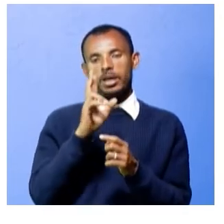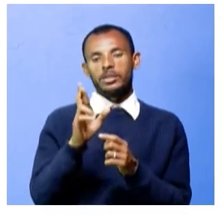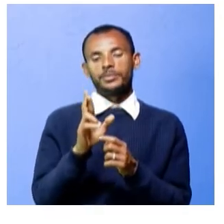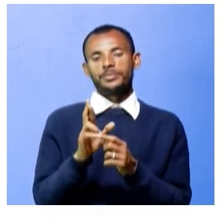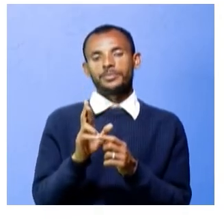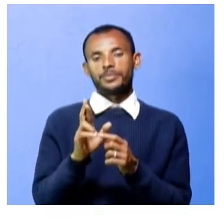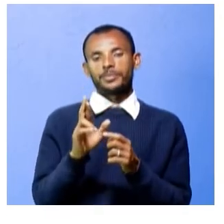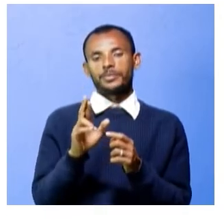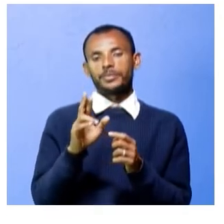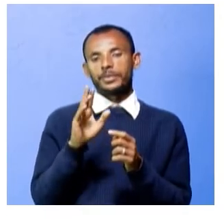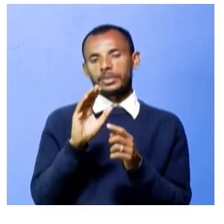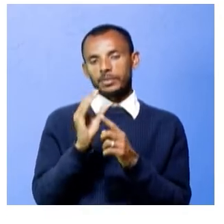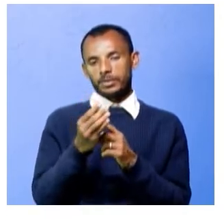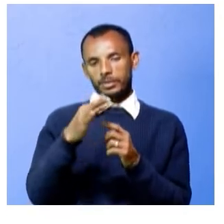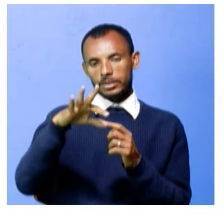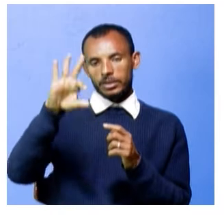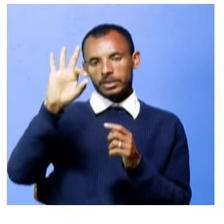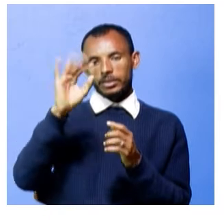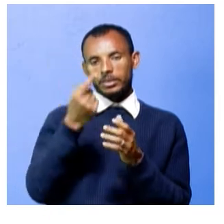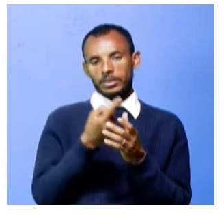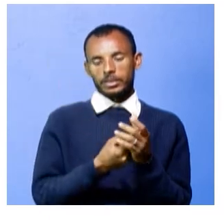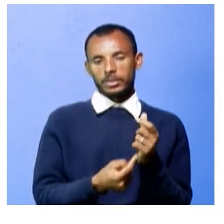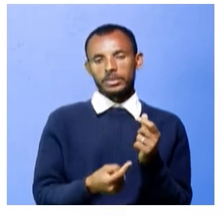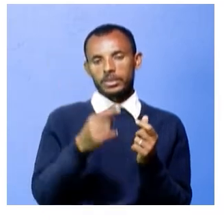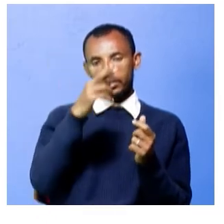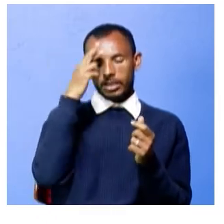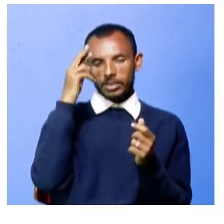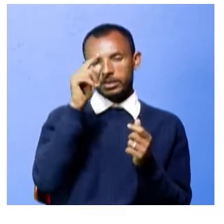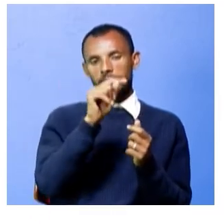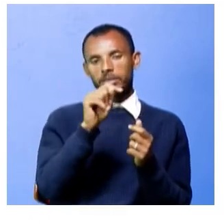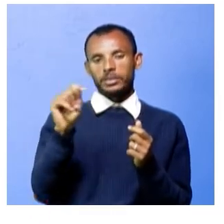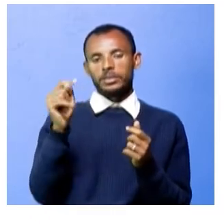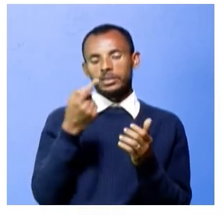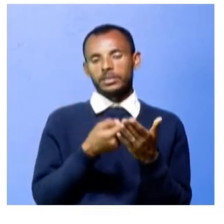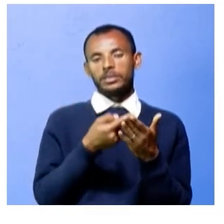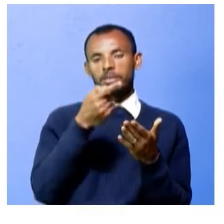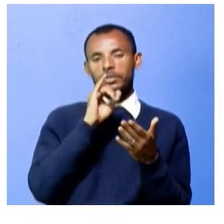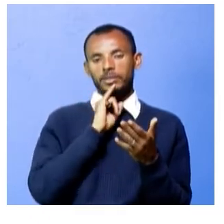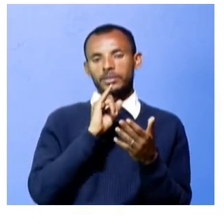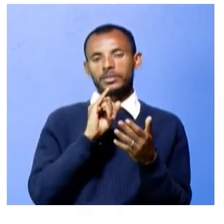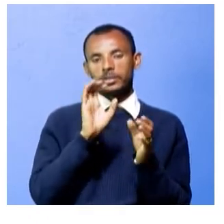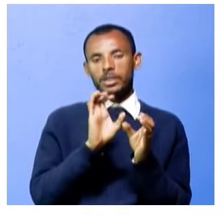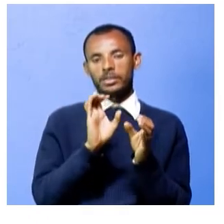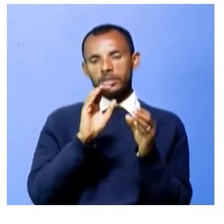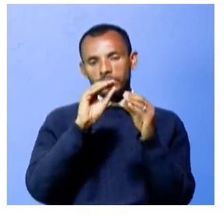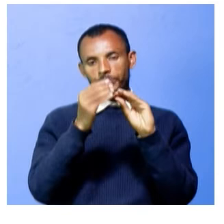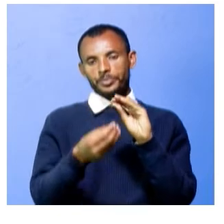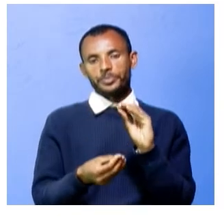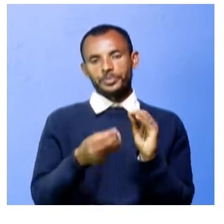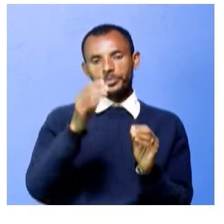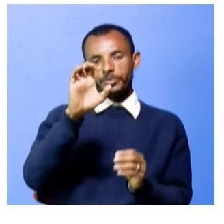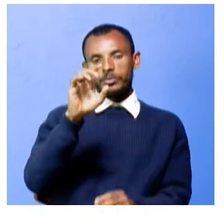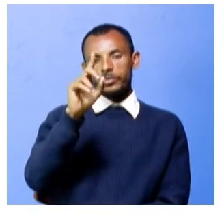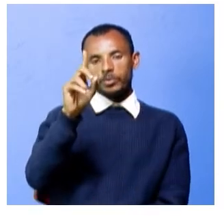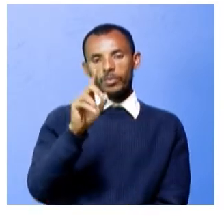the event contains a single case TT, and this cardinal number of E becomes